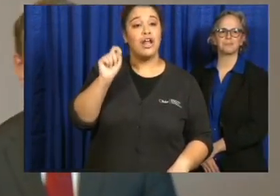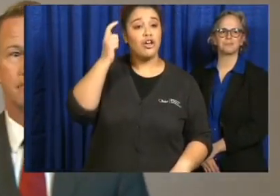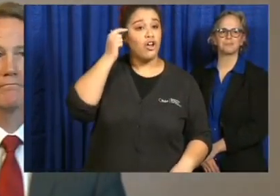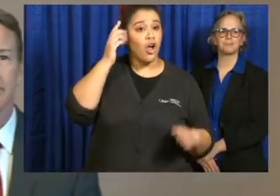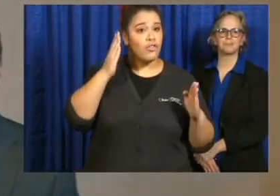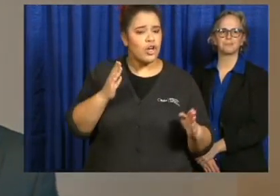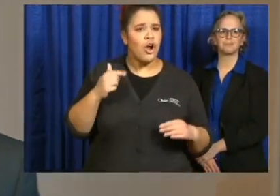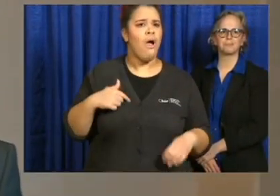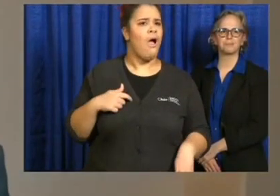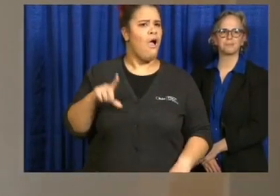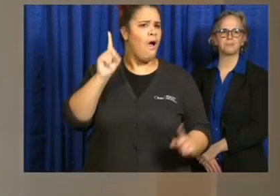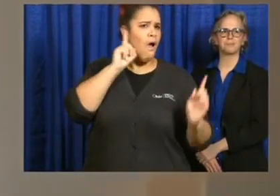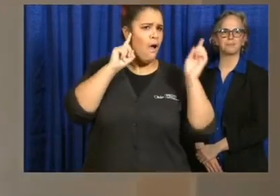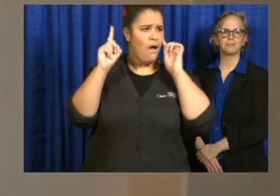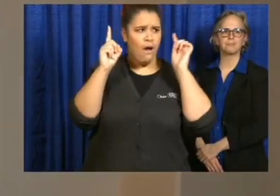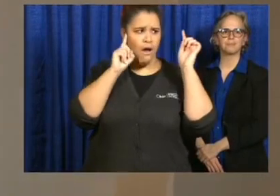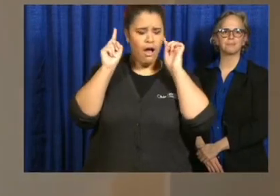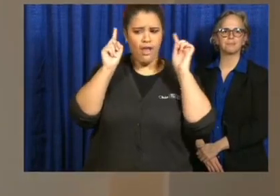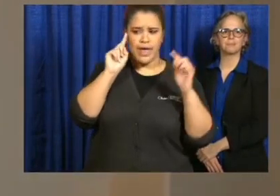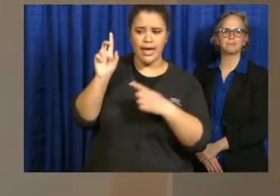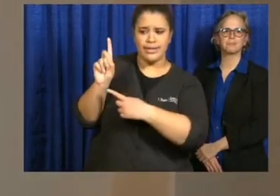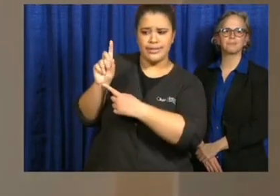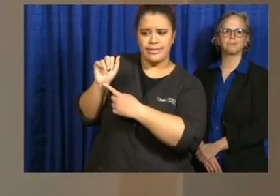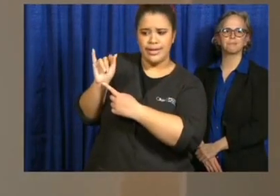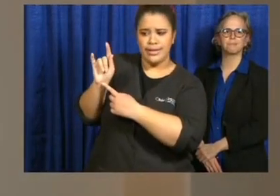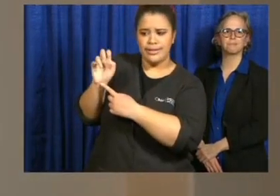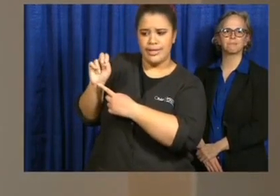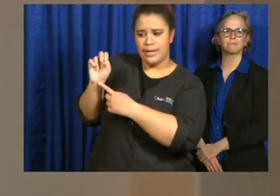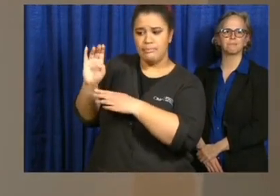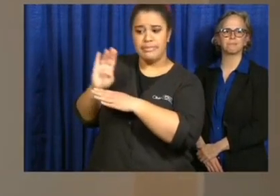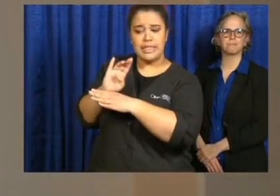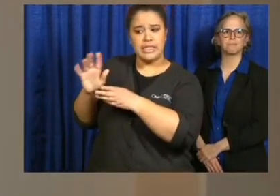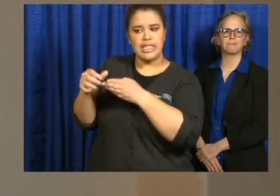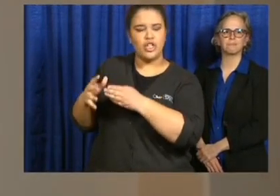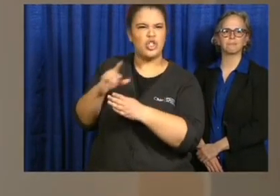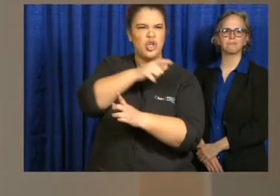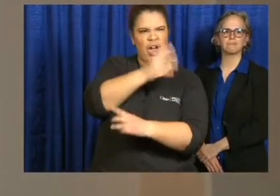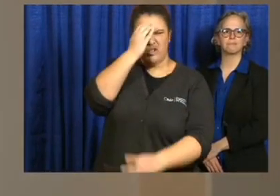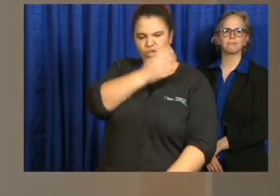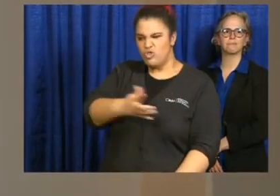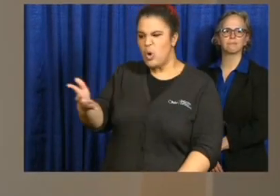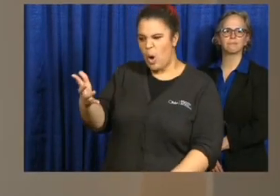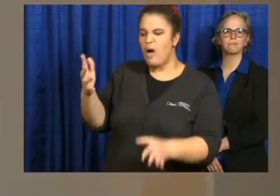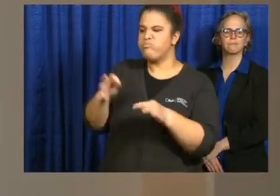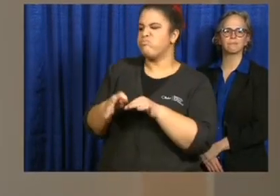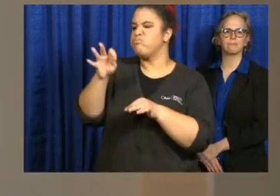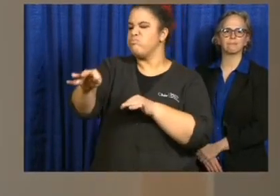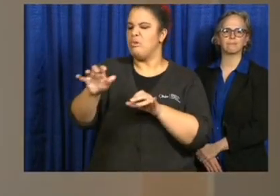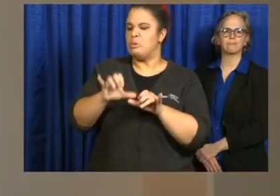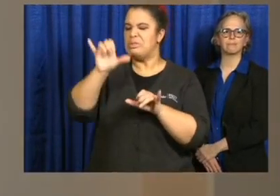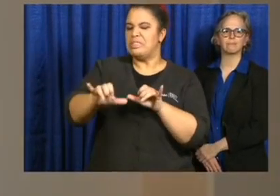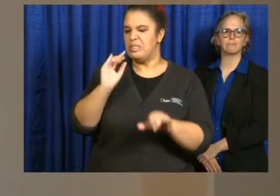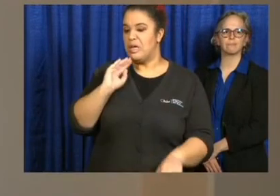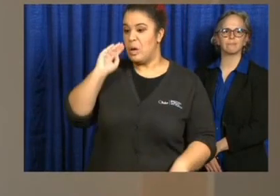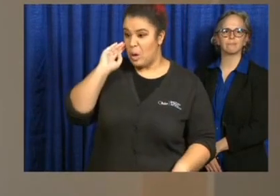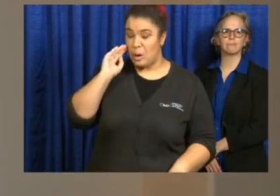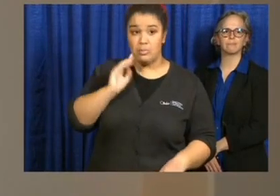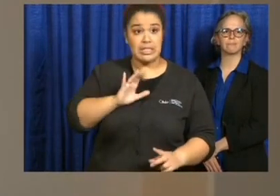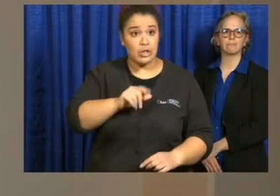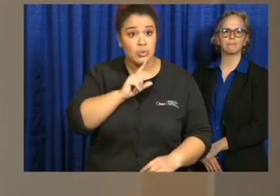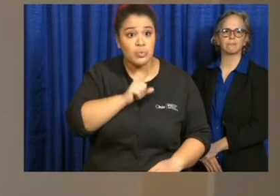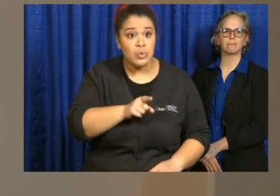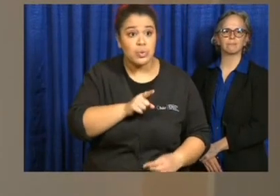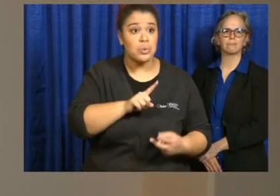told Dayton business leaders about the potential of extending the stay-at-home order. Is that true, and what did you tell them, and is that something you're